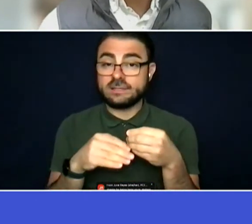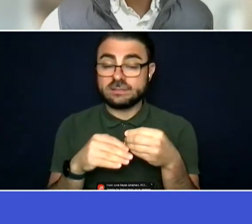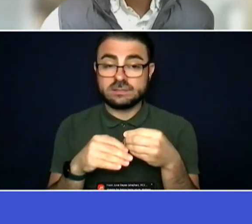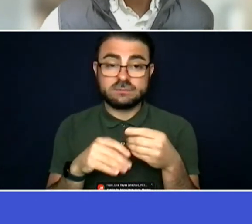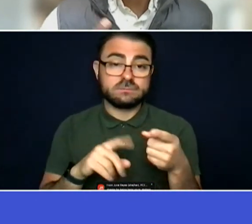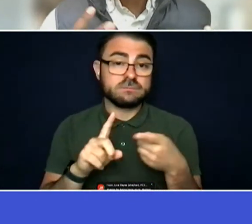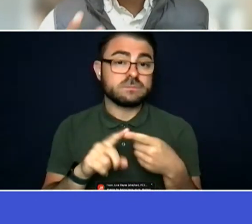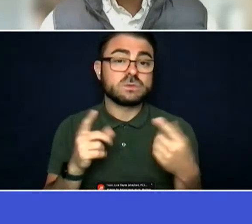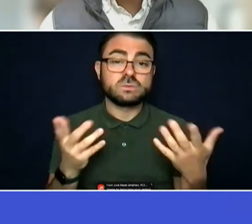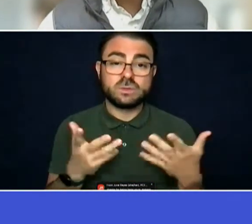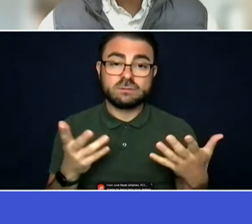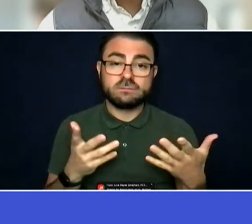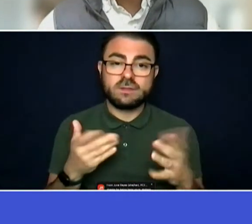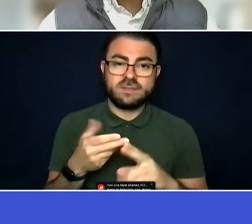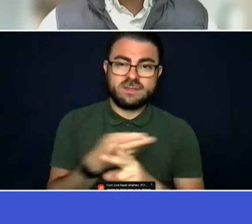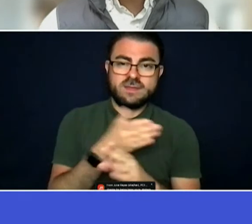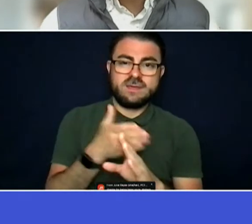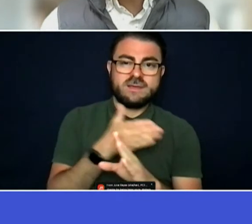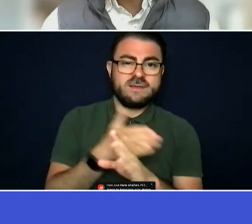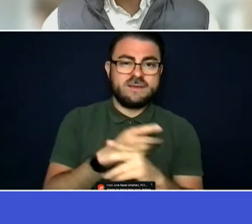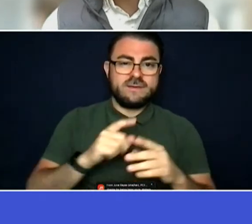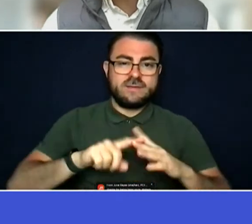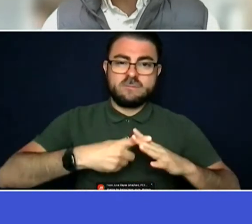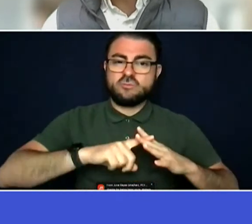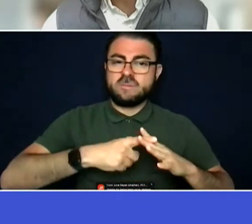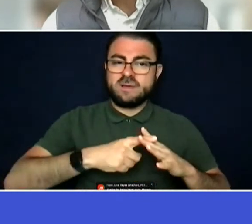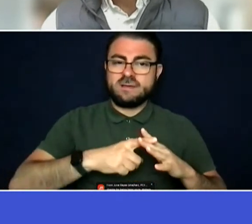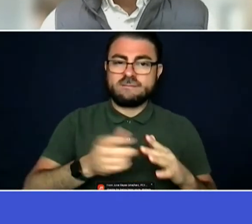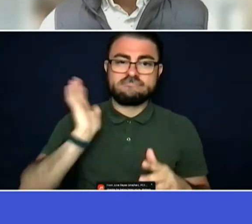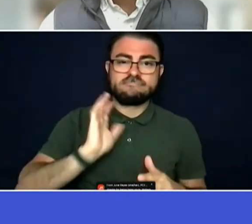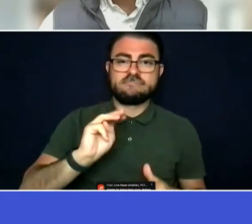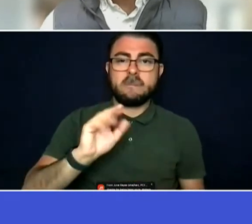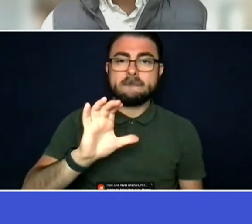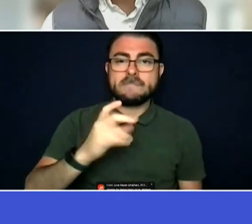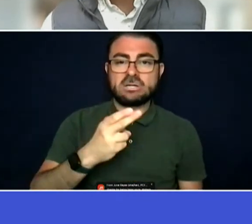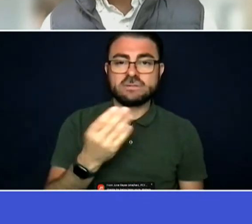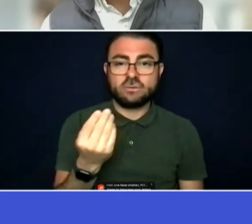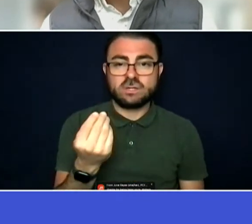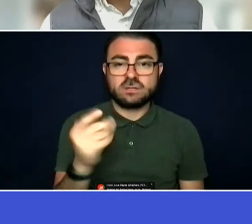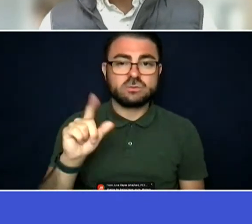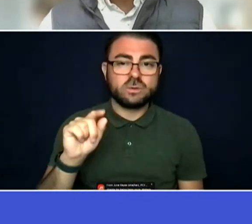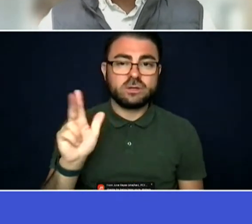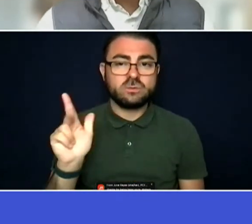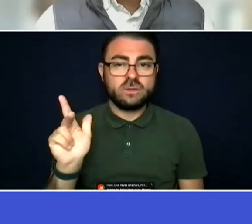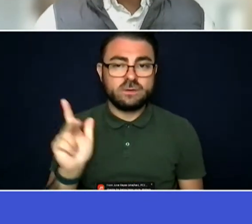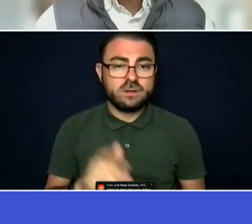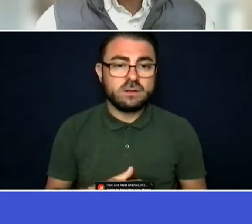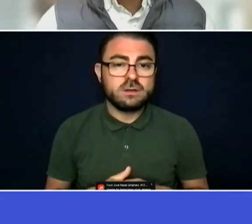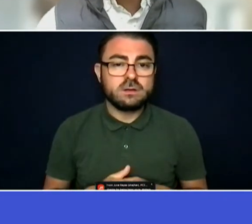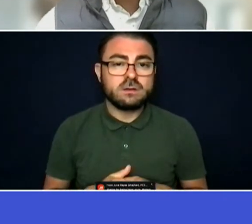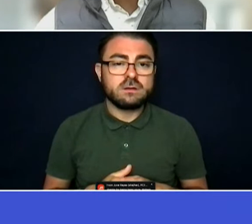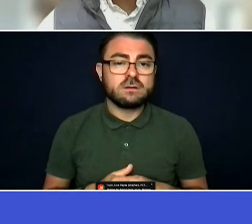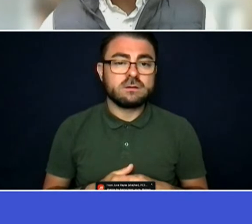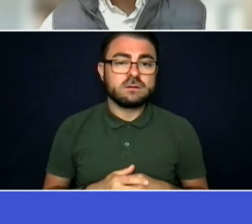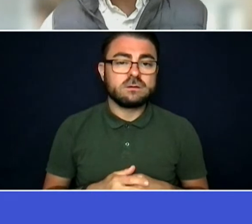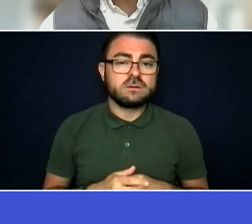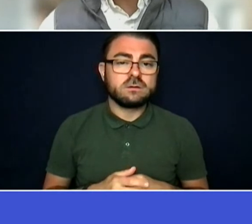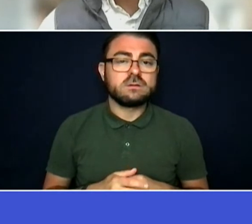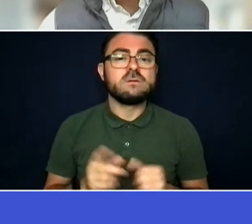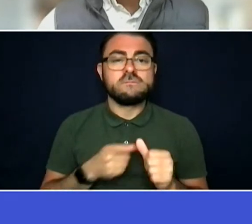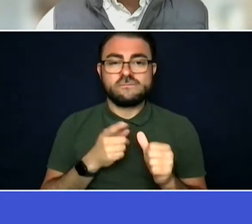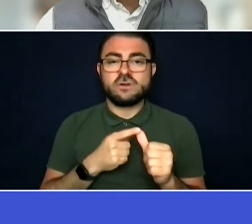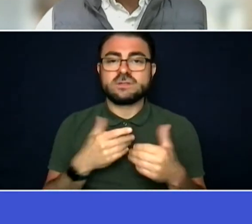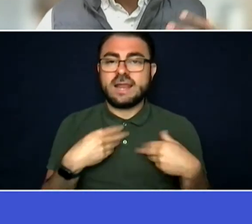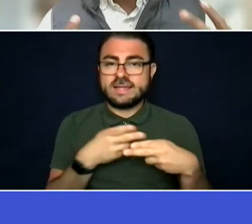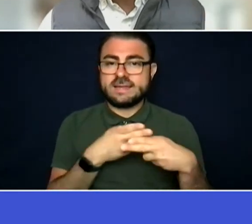of 2023 and the public comments we solicited then. As part of this draft and developing the preliminary draft, as well as